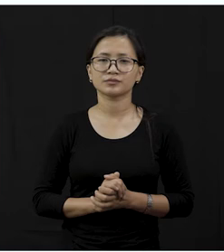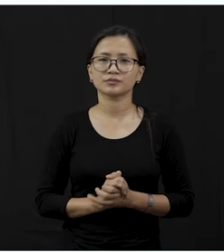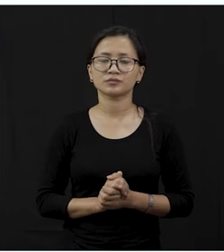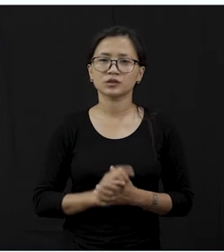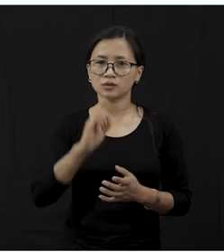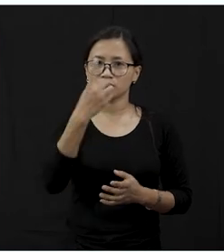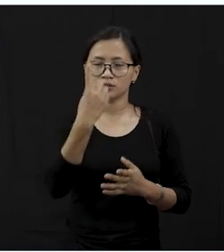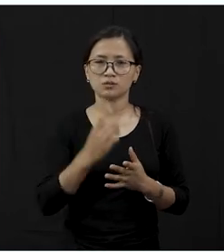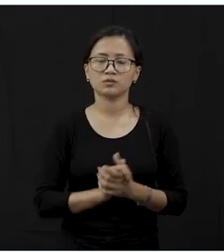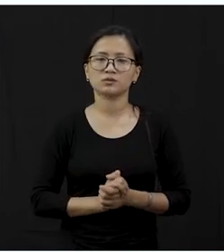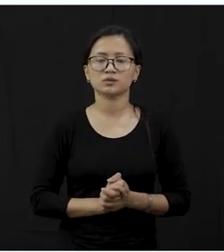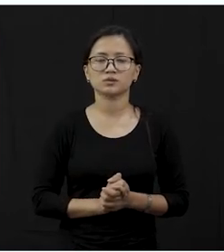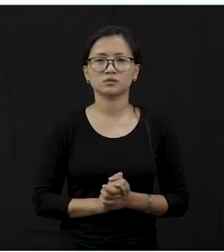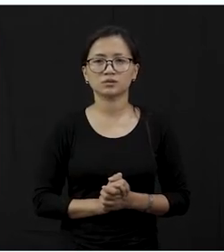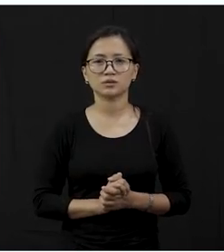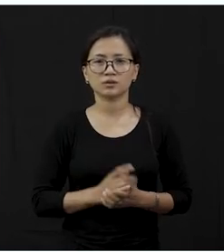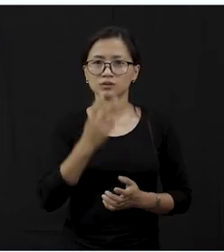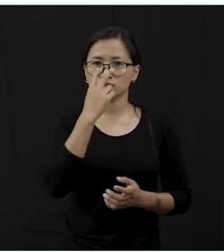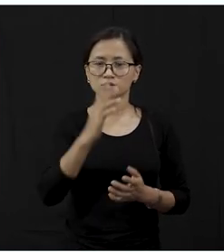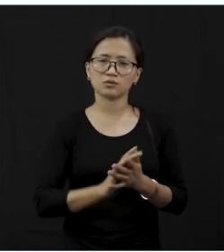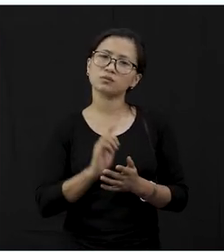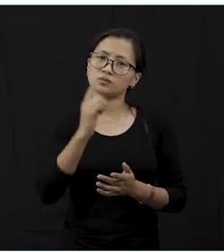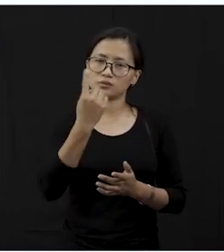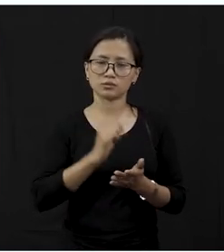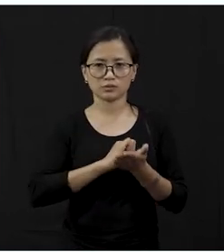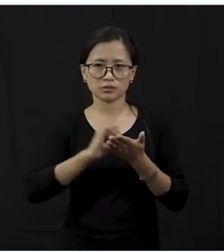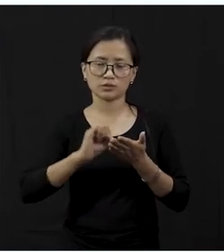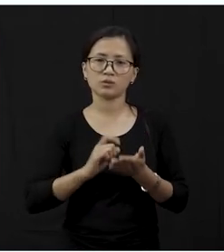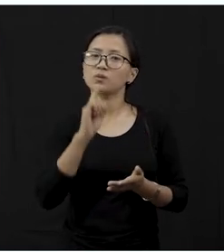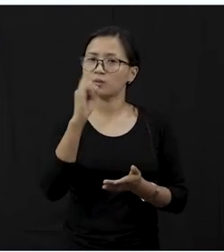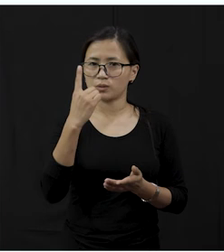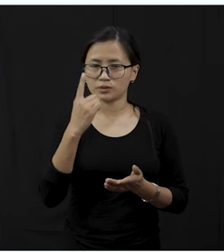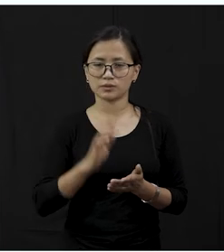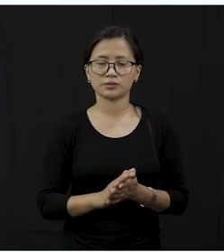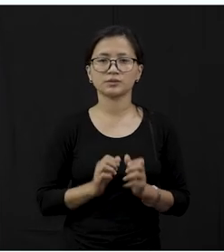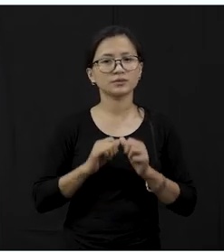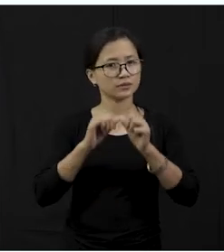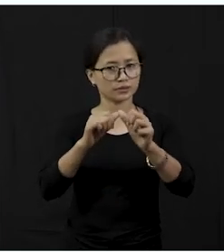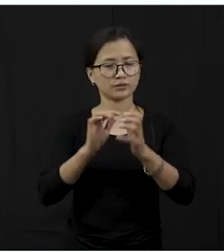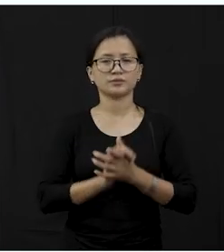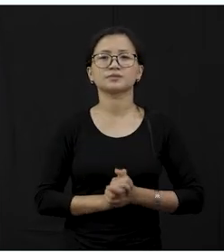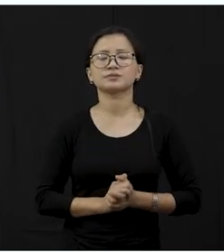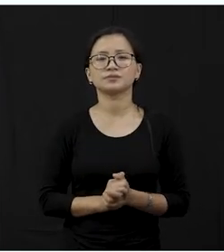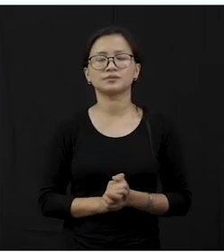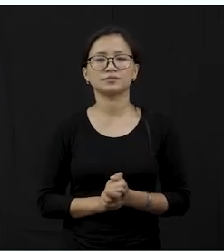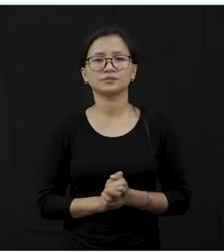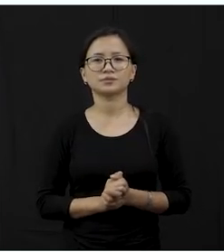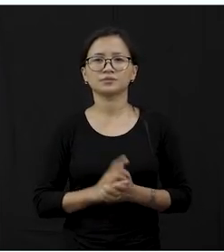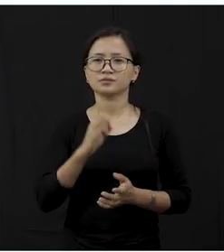Now ones, the rightmost, you have seen that it is 1. So you just simply write 1 once.